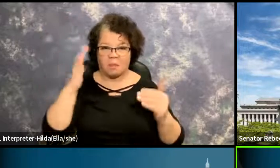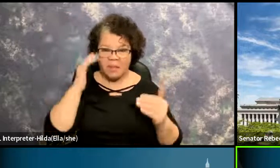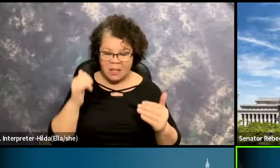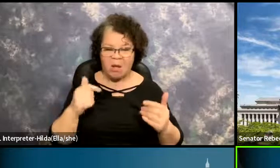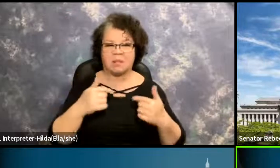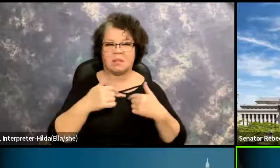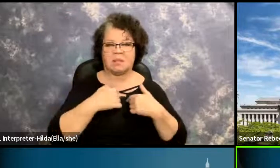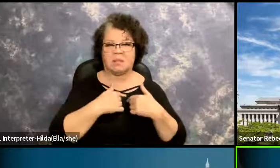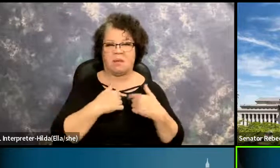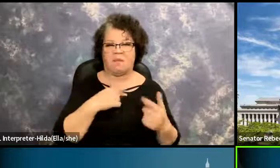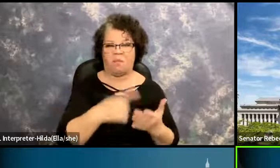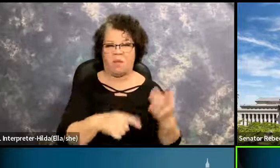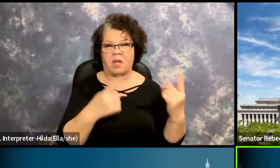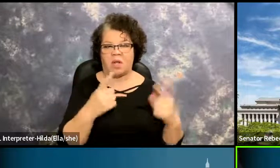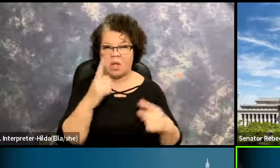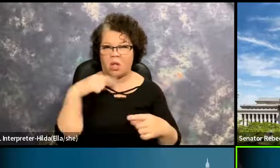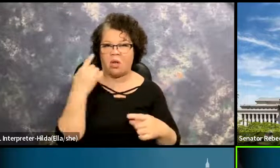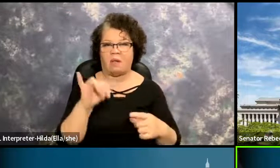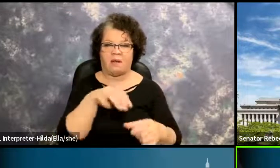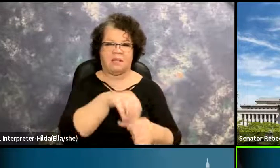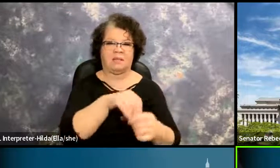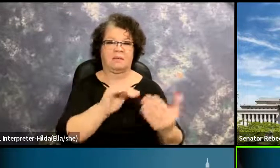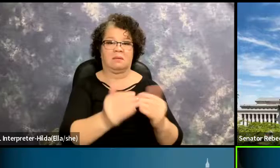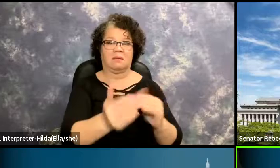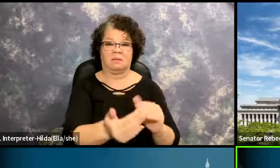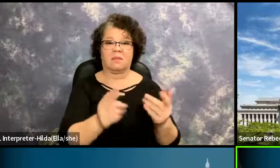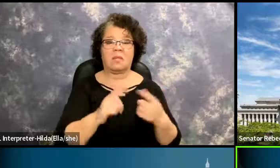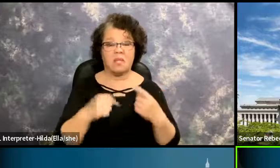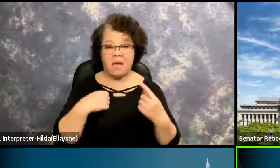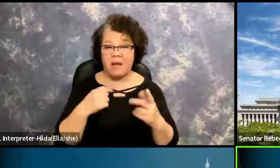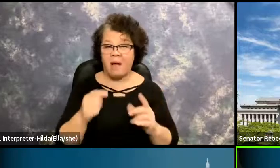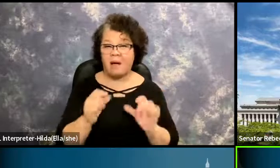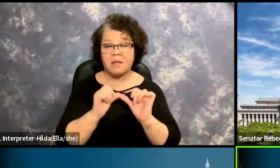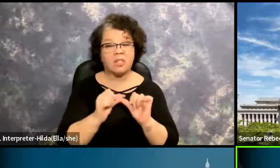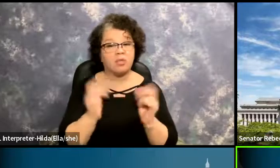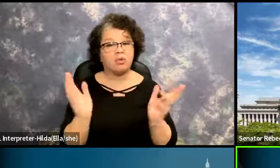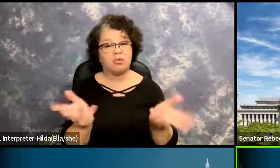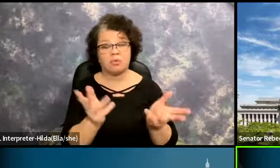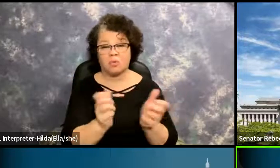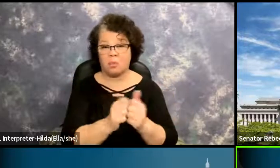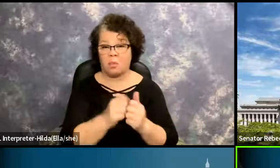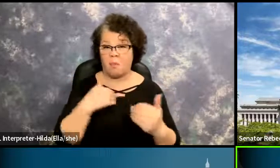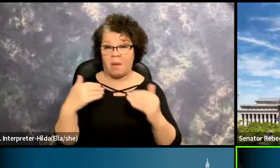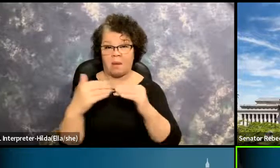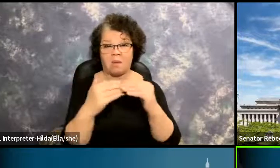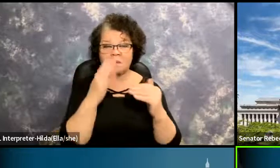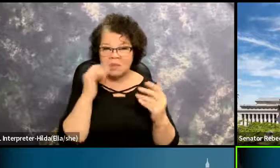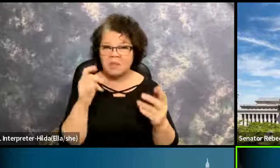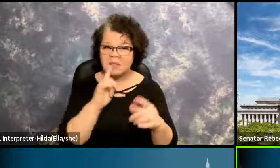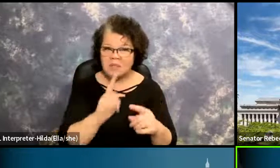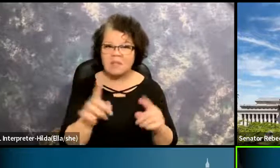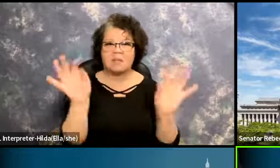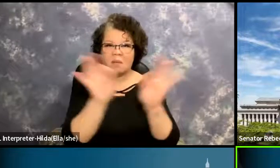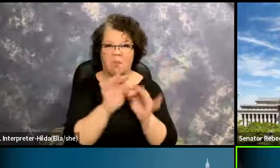continue to talk to me and all of my colleagues about this issue, because it is such an important one, particularly in this moment.